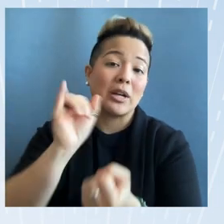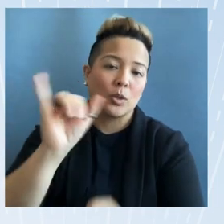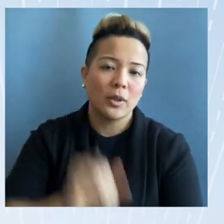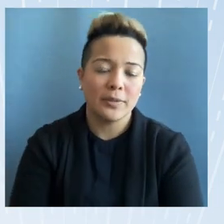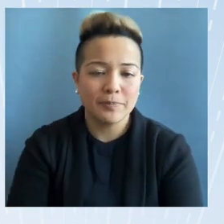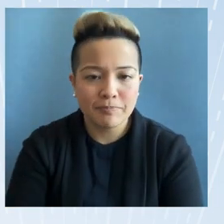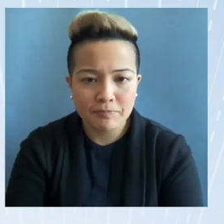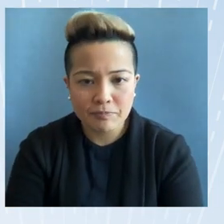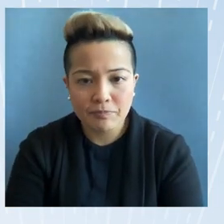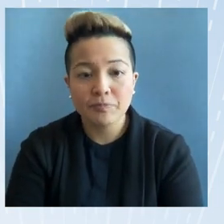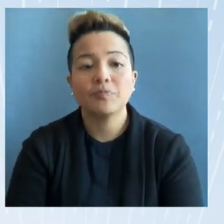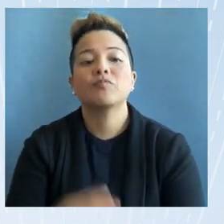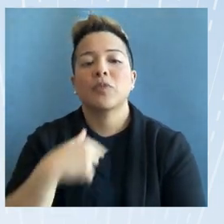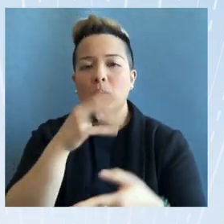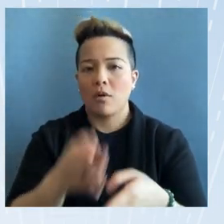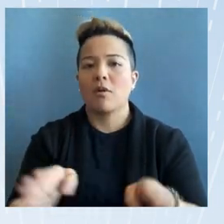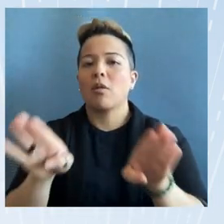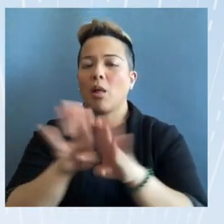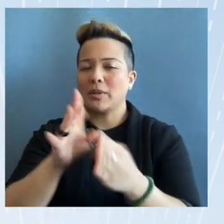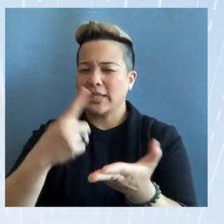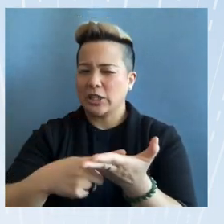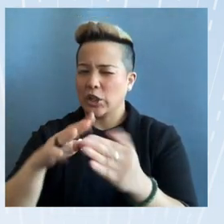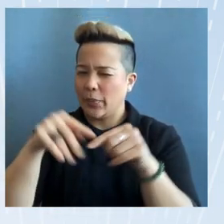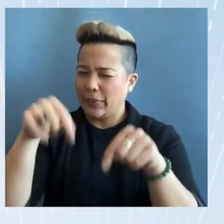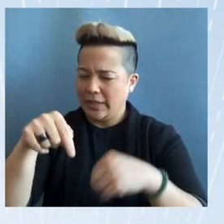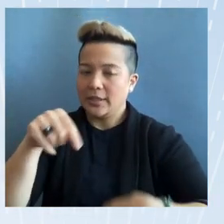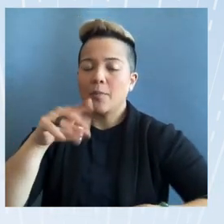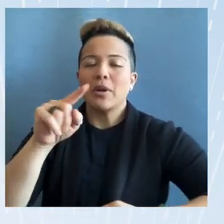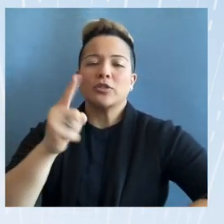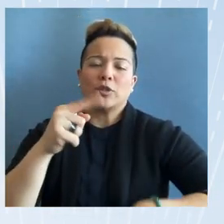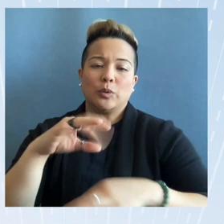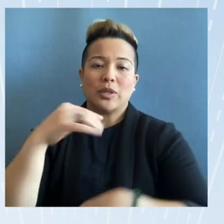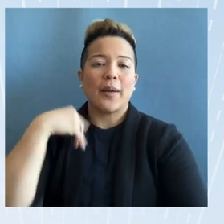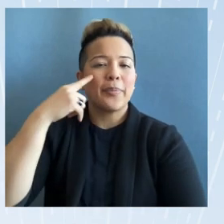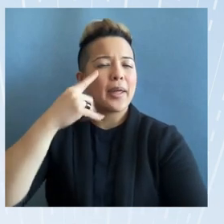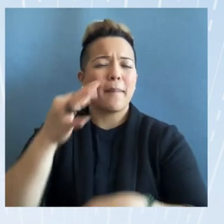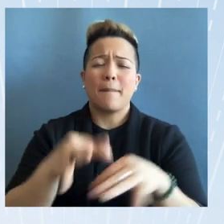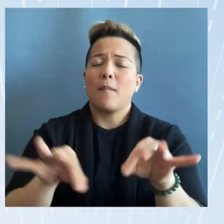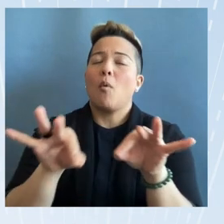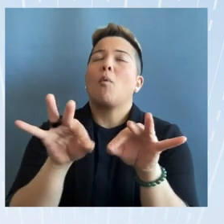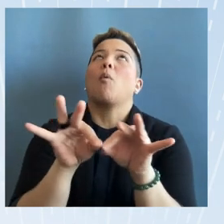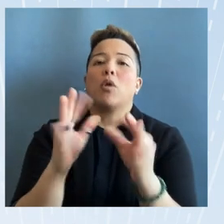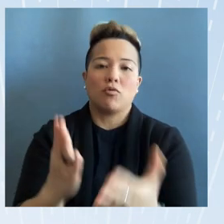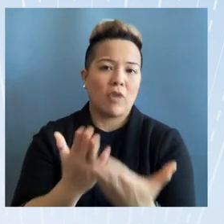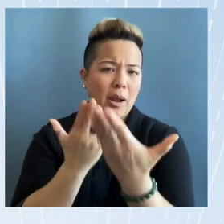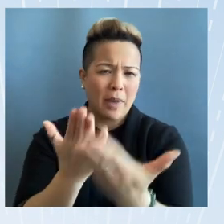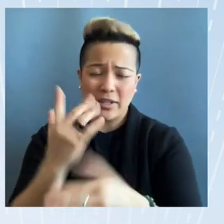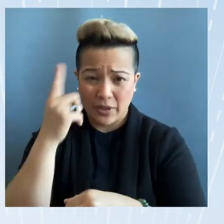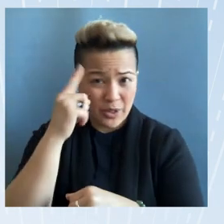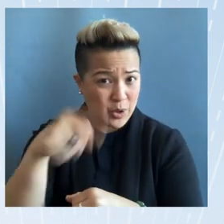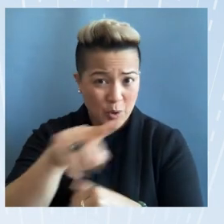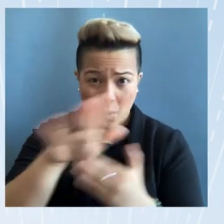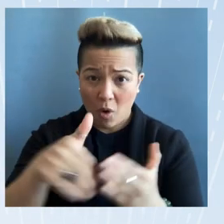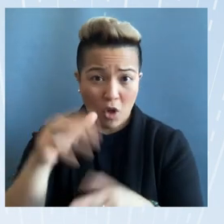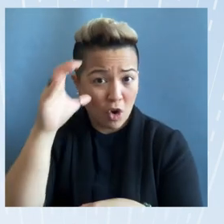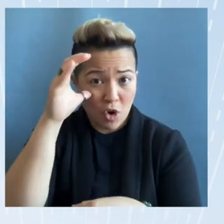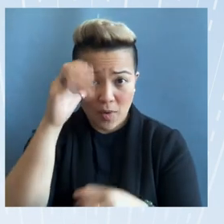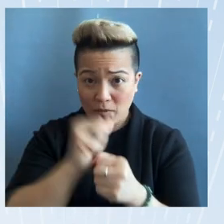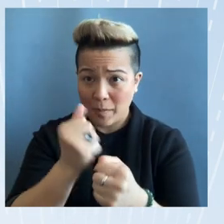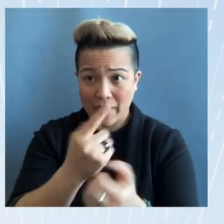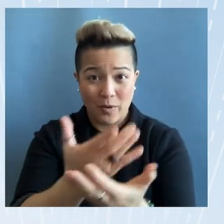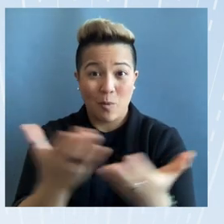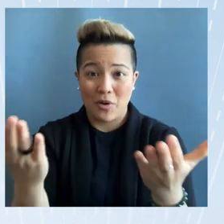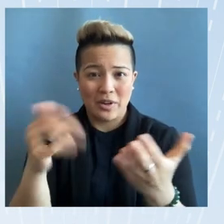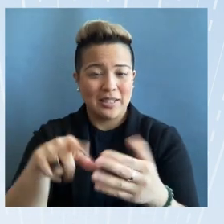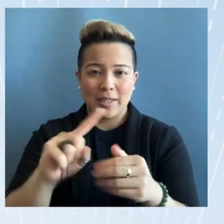So I'm going to close the discussion on this, but just to say, I think important recommendation. I think you all heard from everyone that this is sort of a